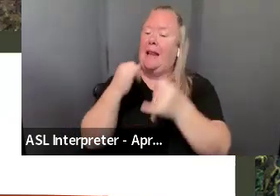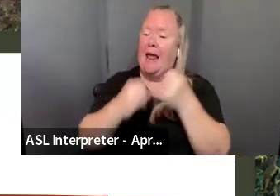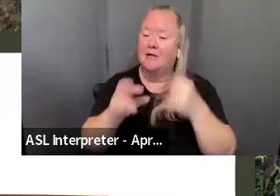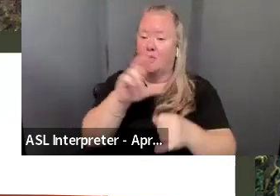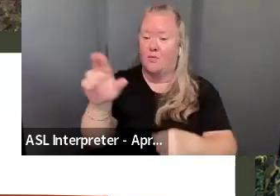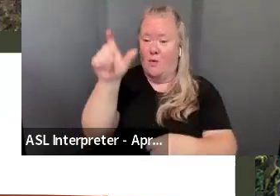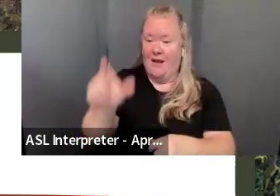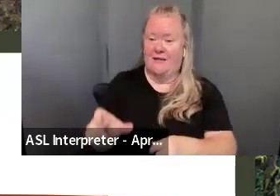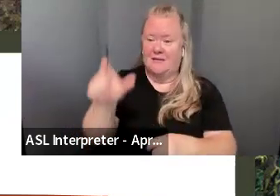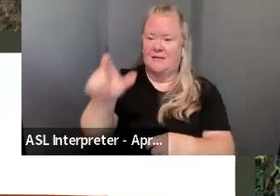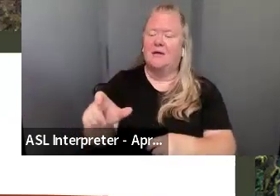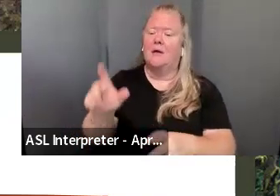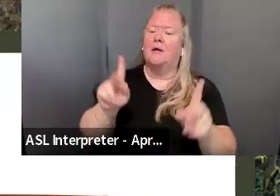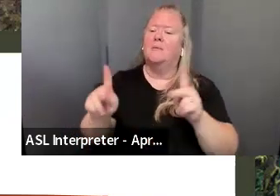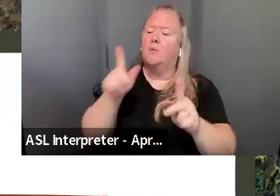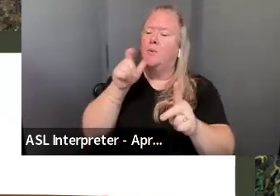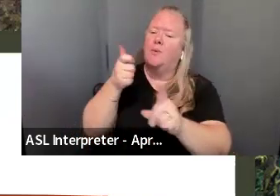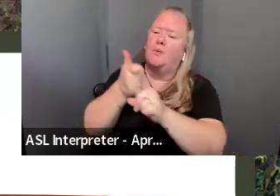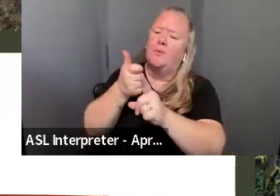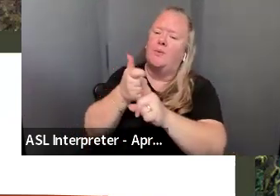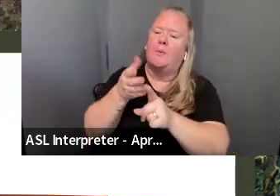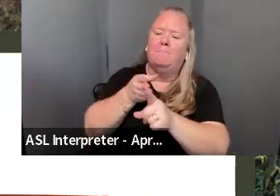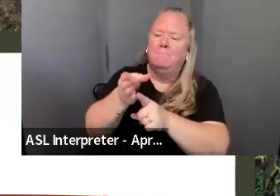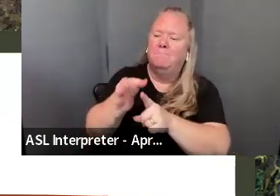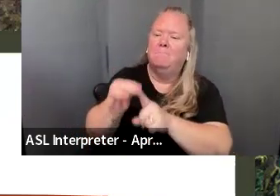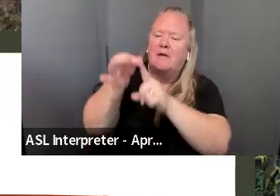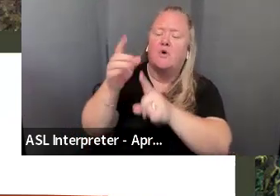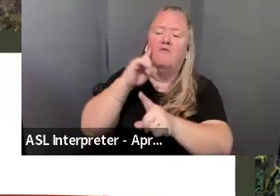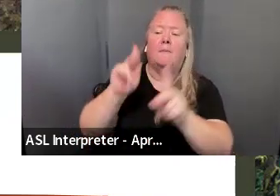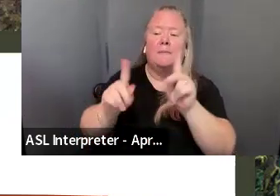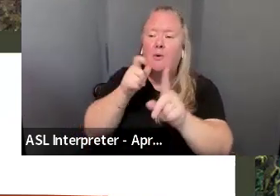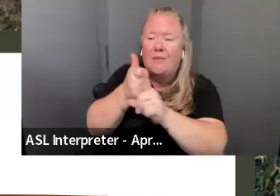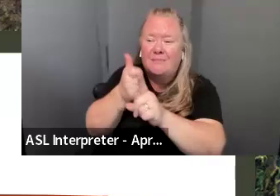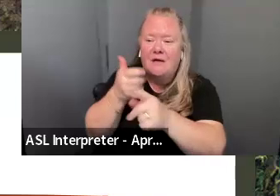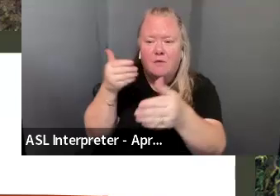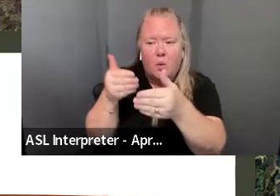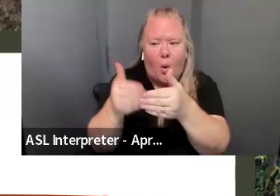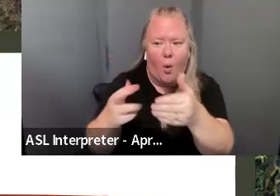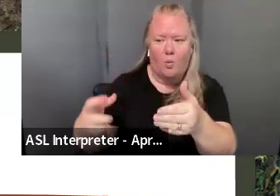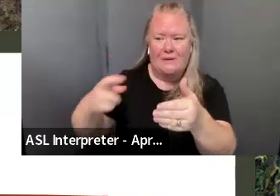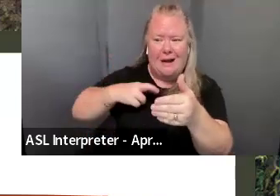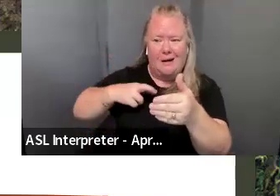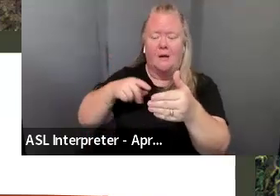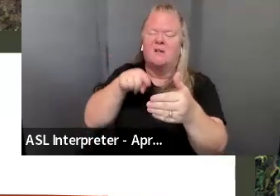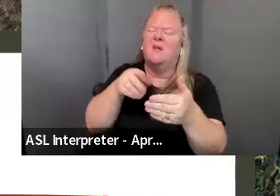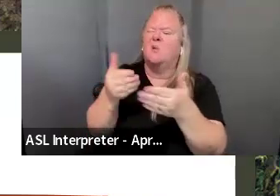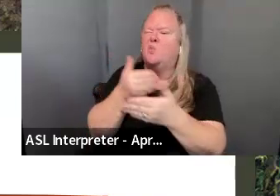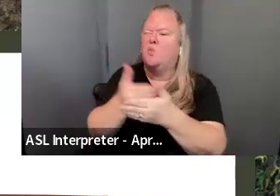the right-hand side there of your screen, we have a special pathway that's just for people near retirement. So this is one of the